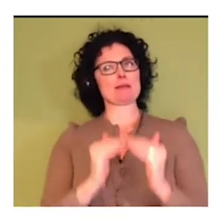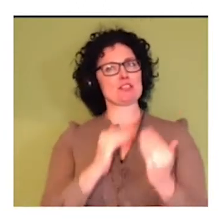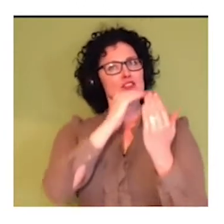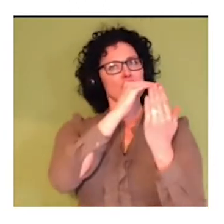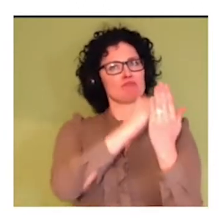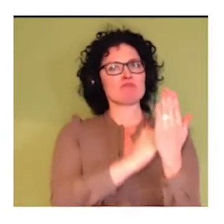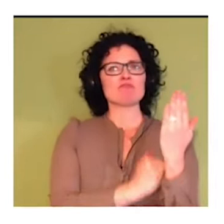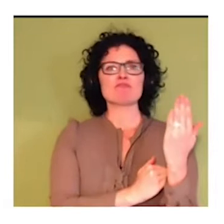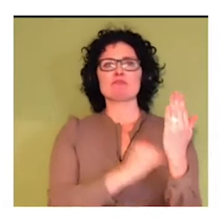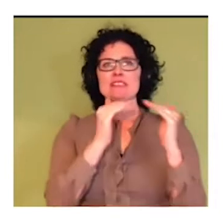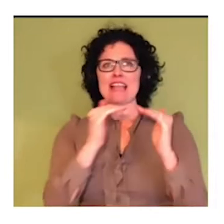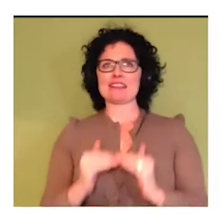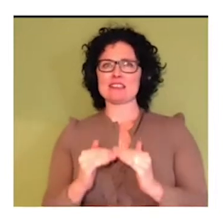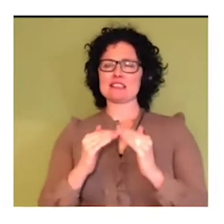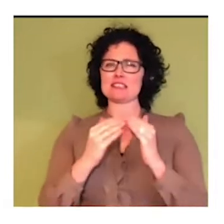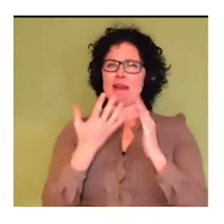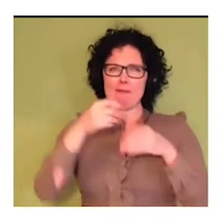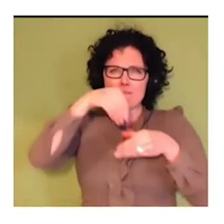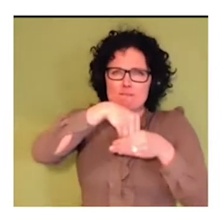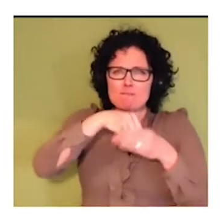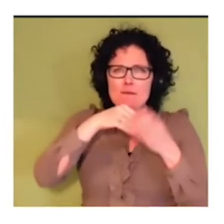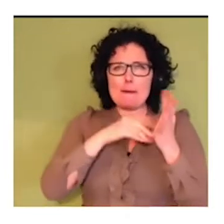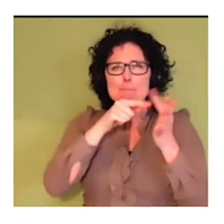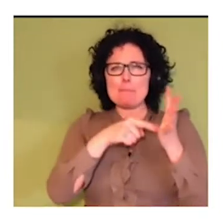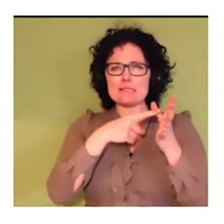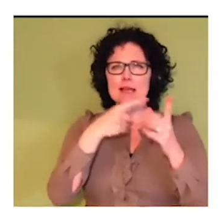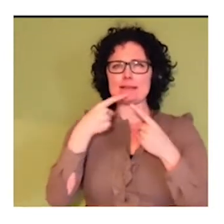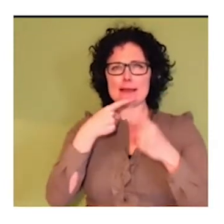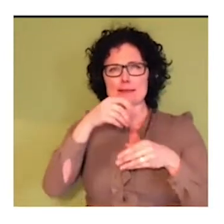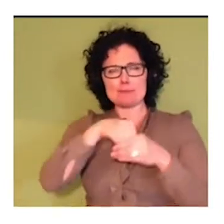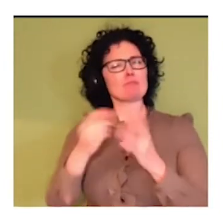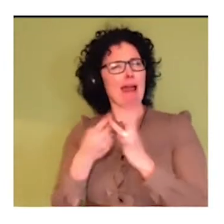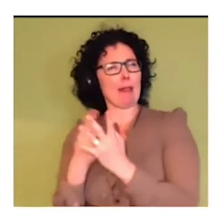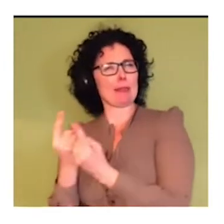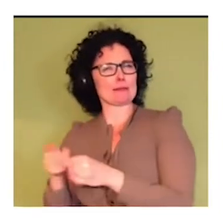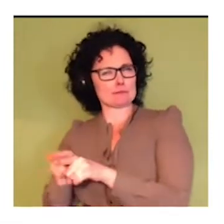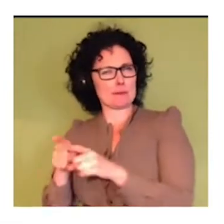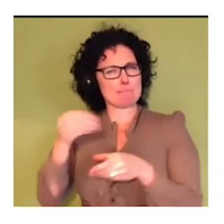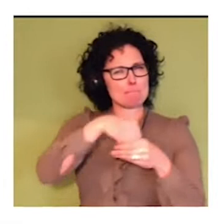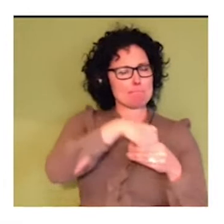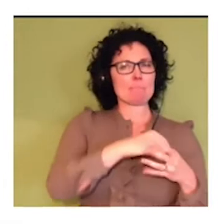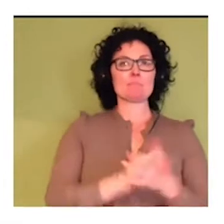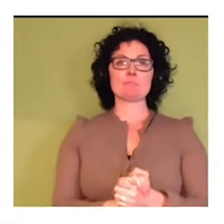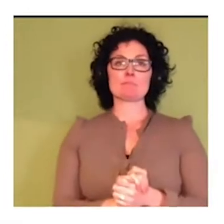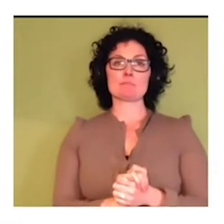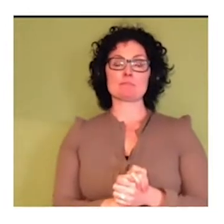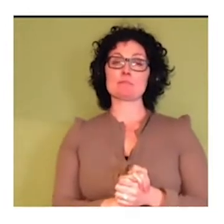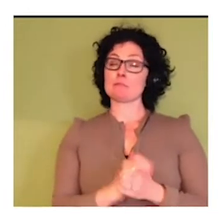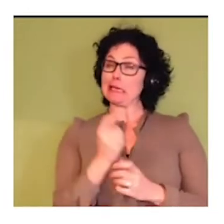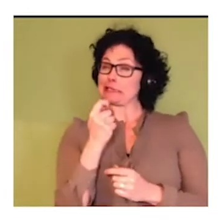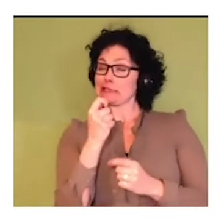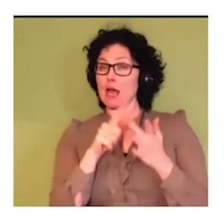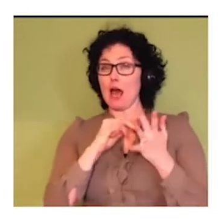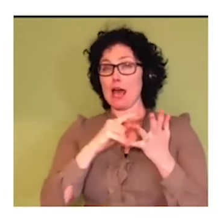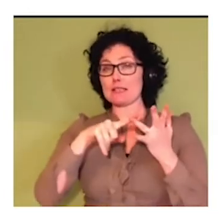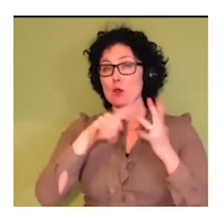accessibility metadata, and some other properties too. EPUB is well on the way to becoming an ISO standard. We expect that to